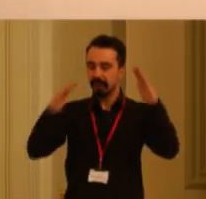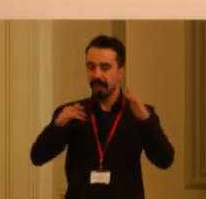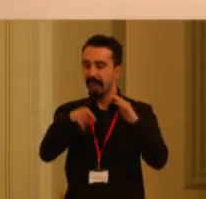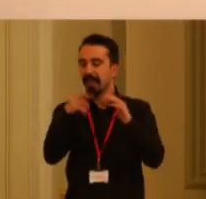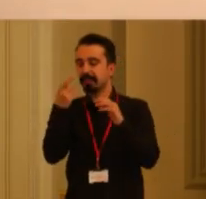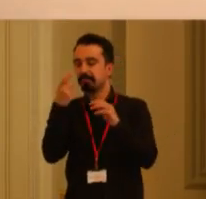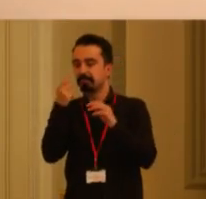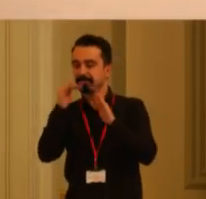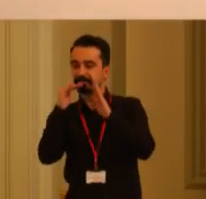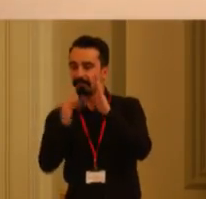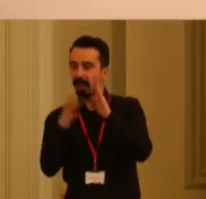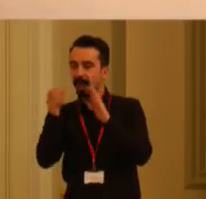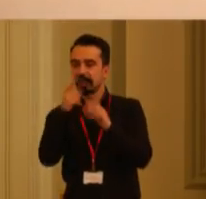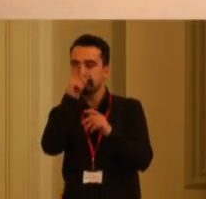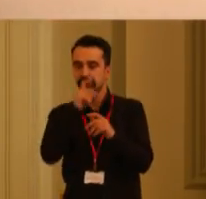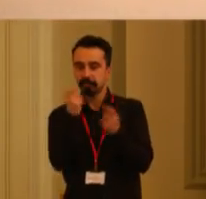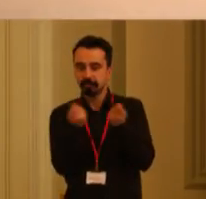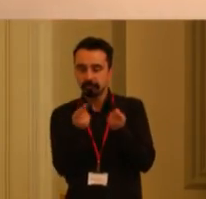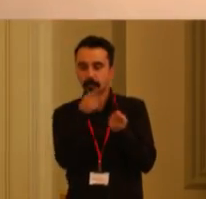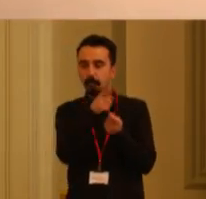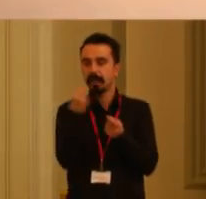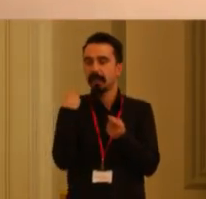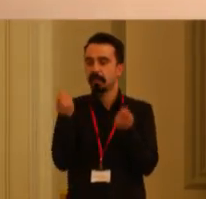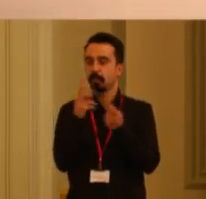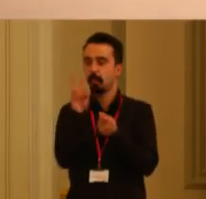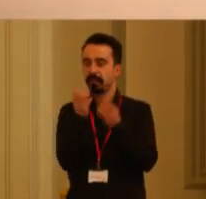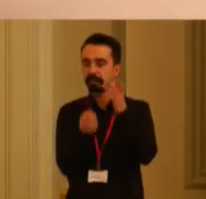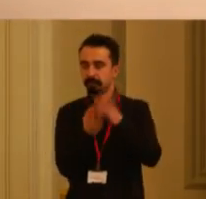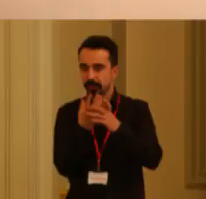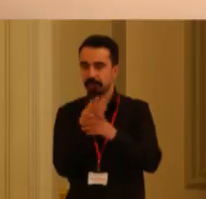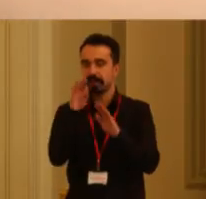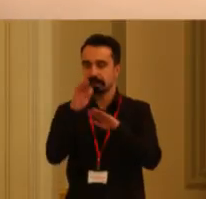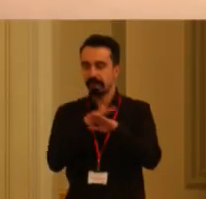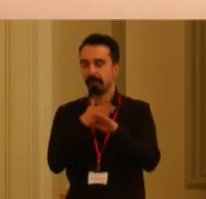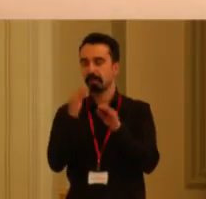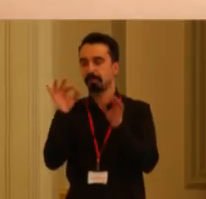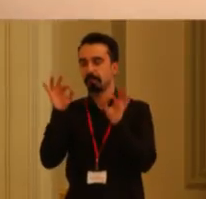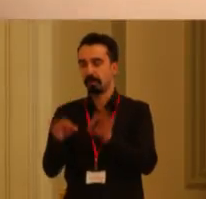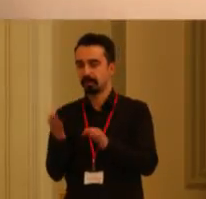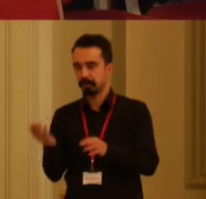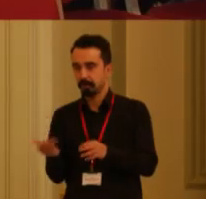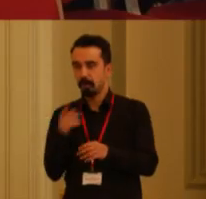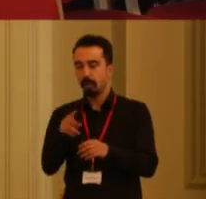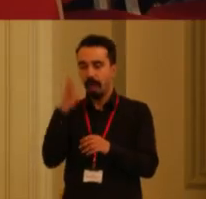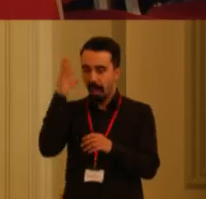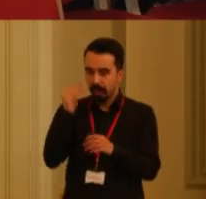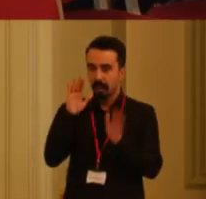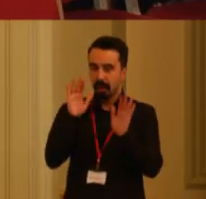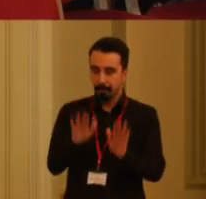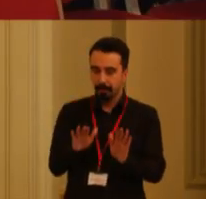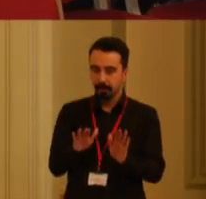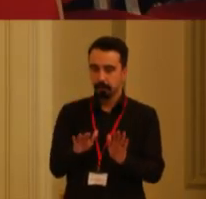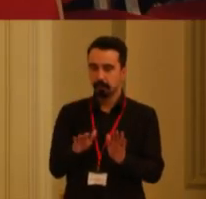to sideline themselves and generate new business models. I think that big corporations are